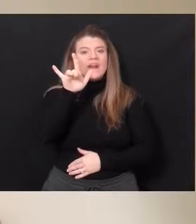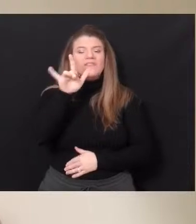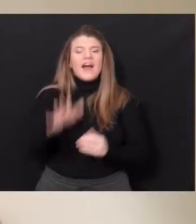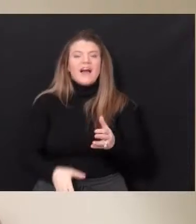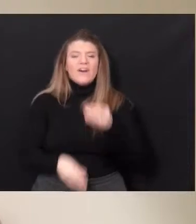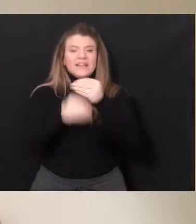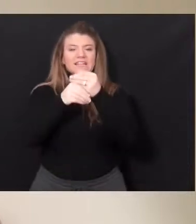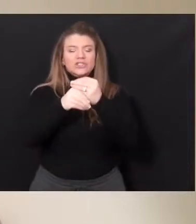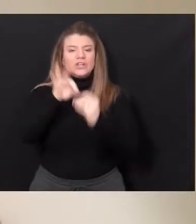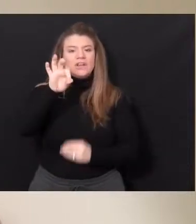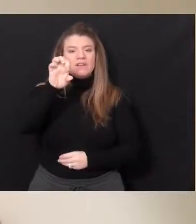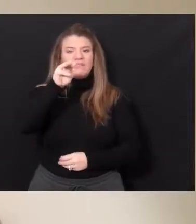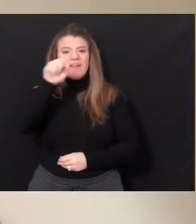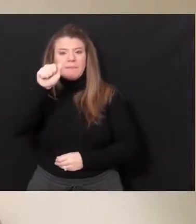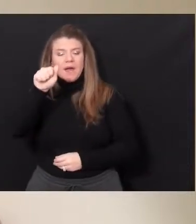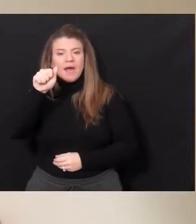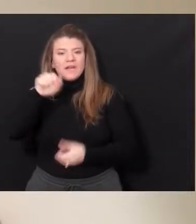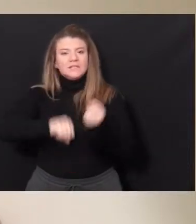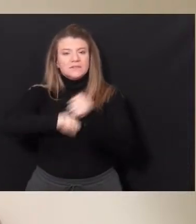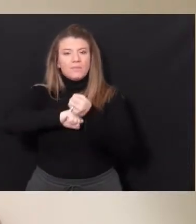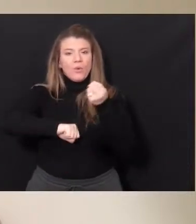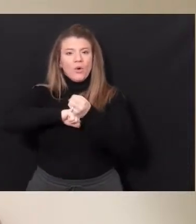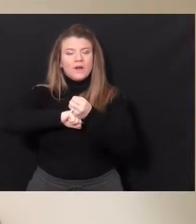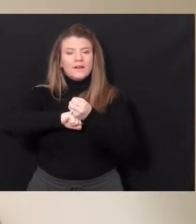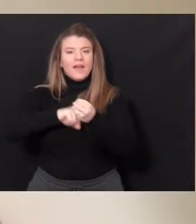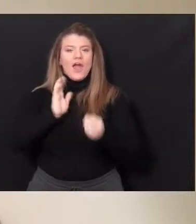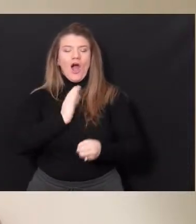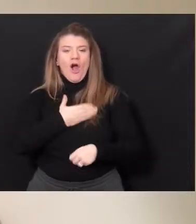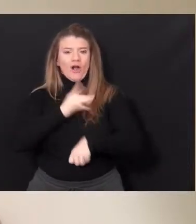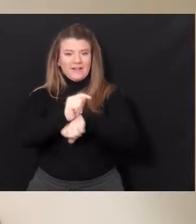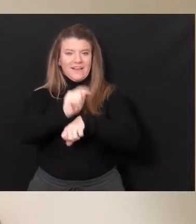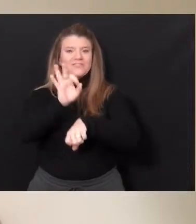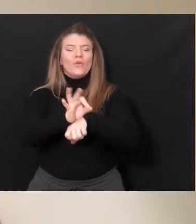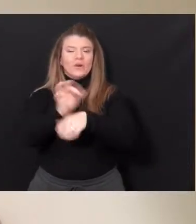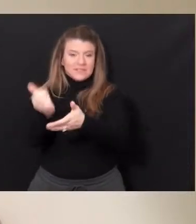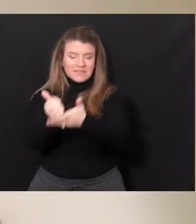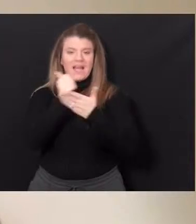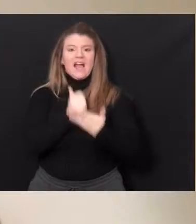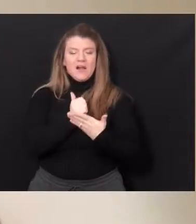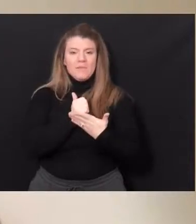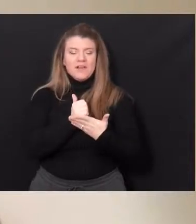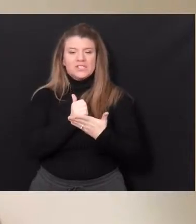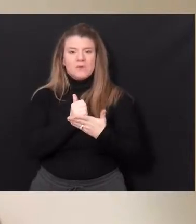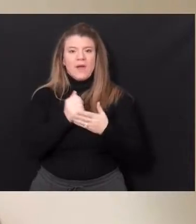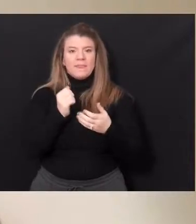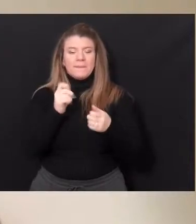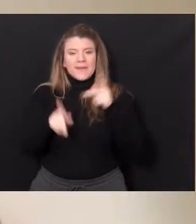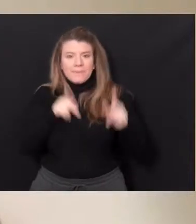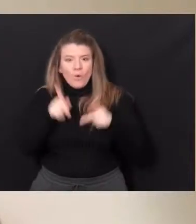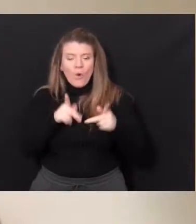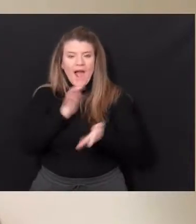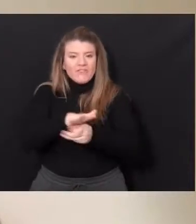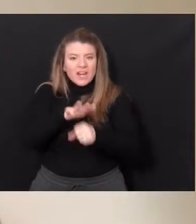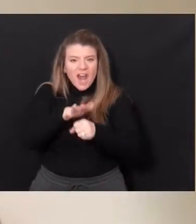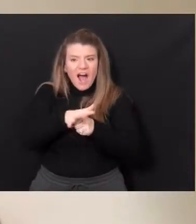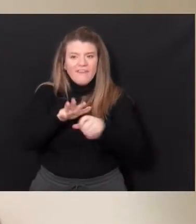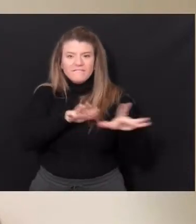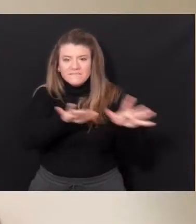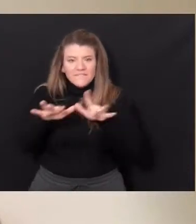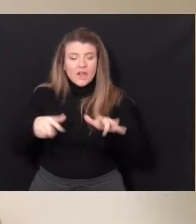FEMA reservists to support the Joint Interagency Task Force and help us with manpower. So we greatly appreciate